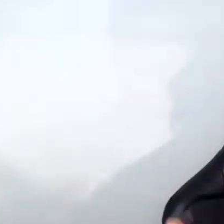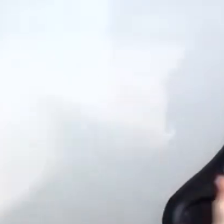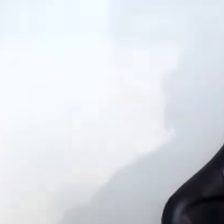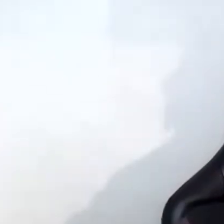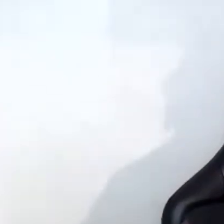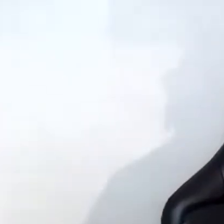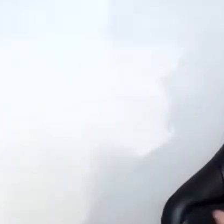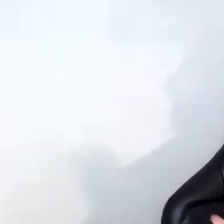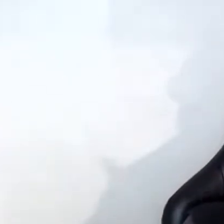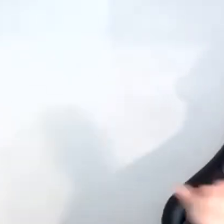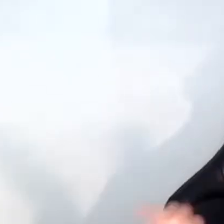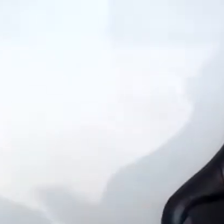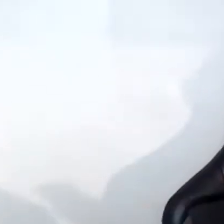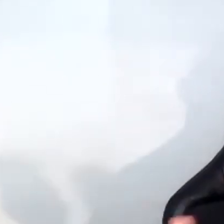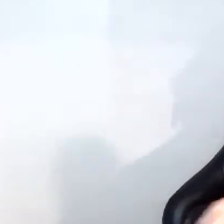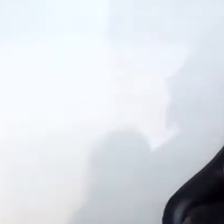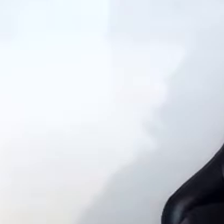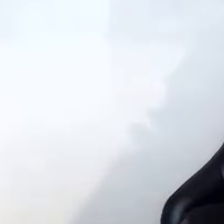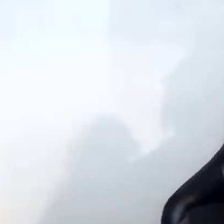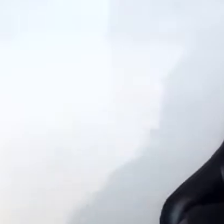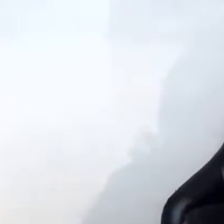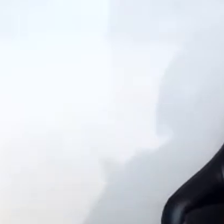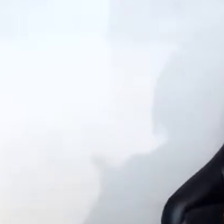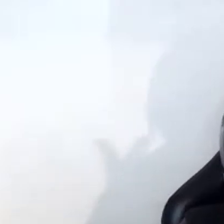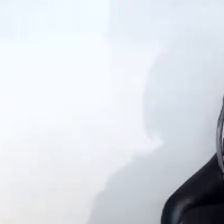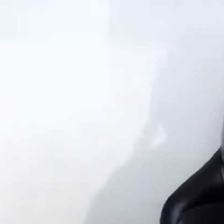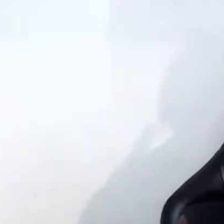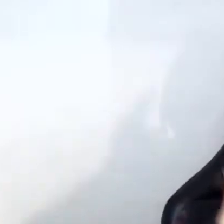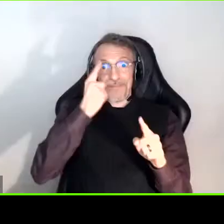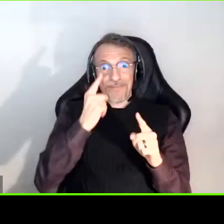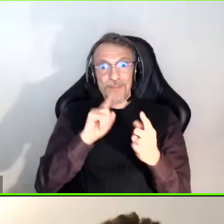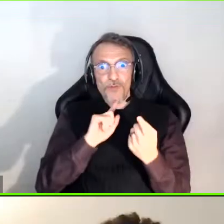hand over to Baba for an immediate response from him